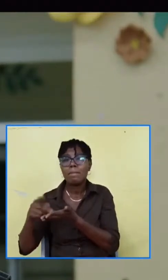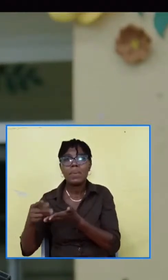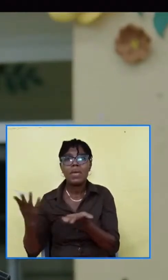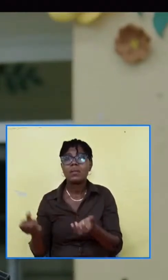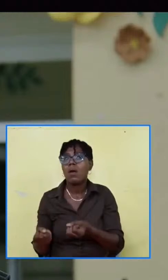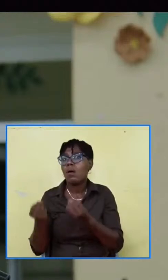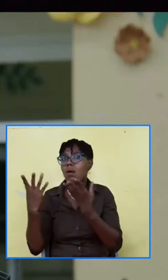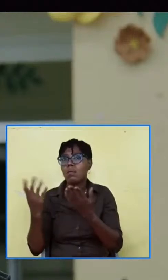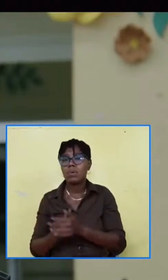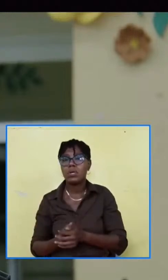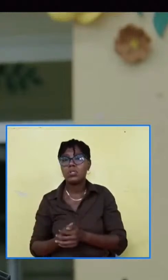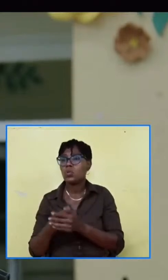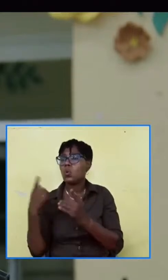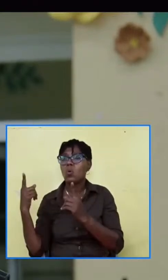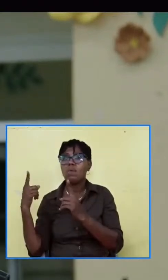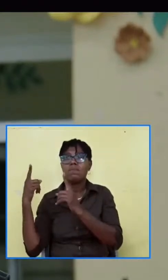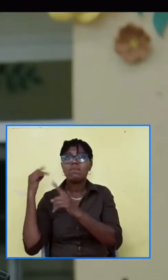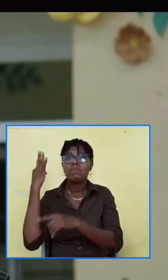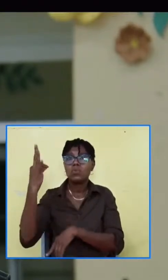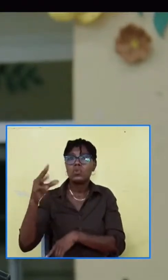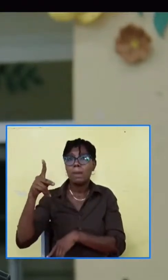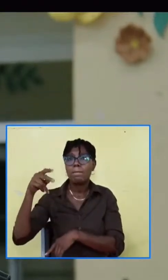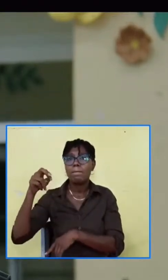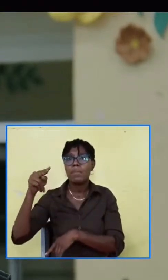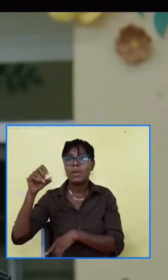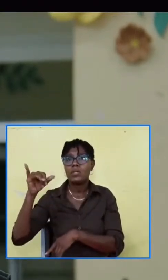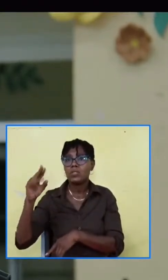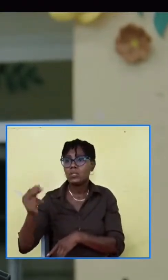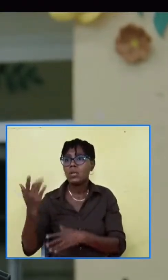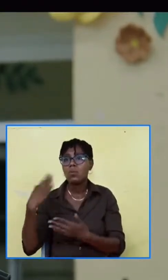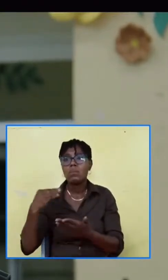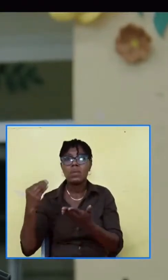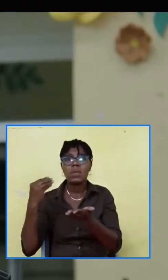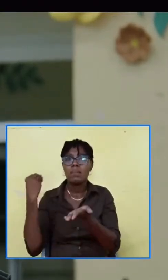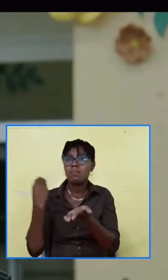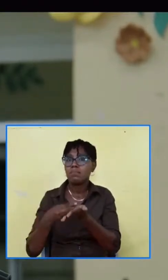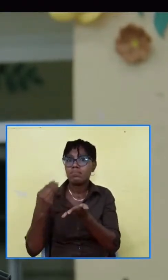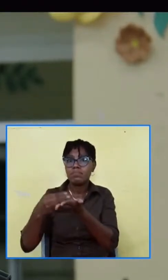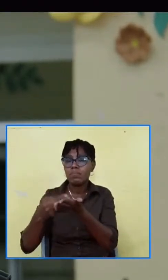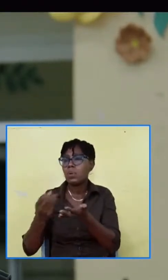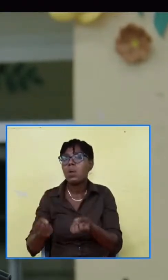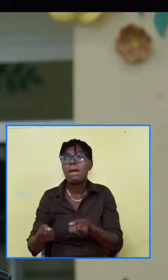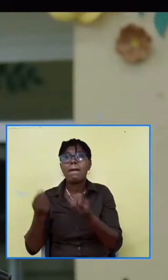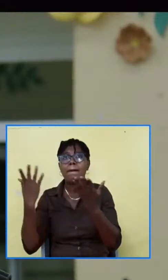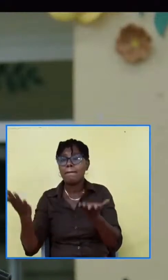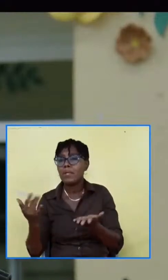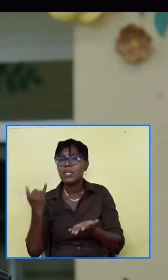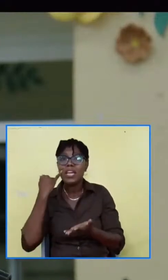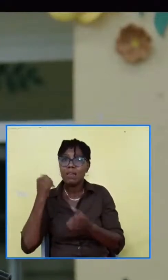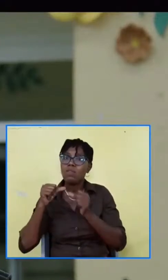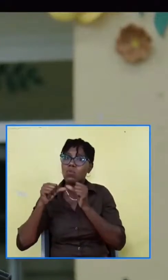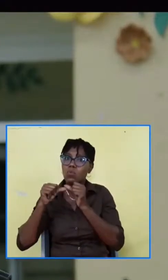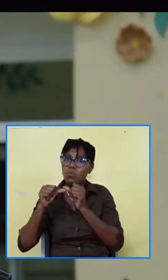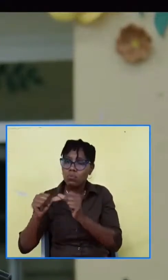Your projected pension could be X dollars if you continue contributing in the way you have done so far. So it's kind of almost